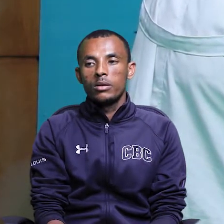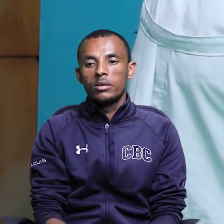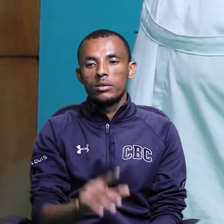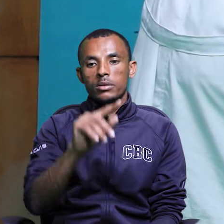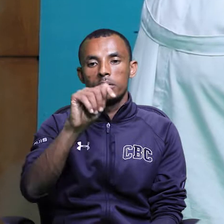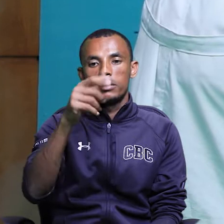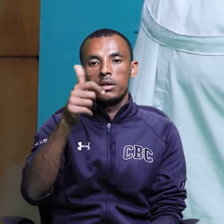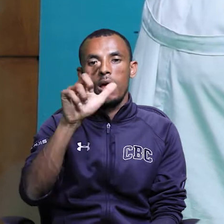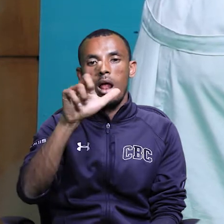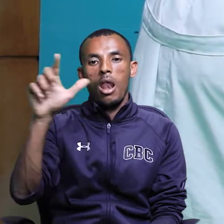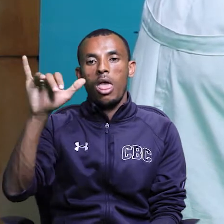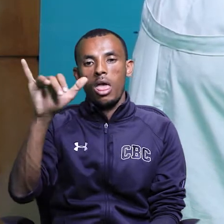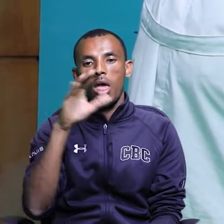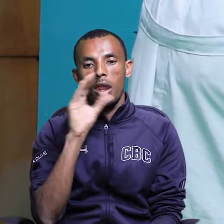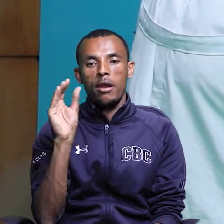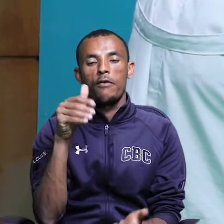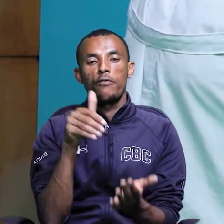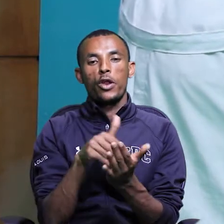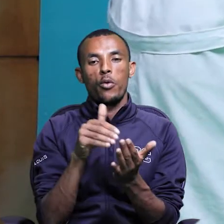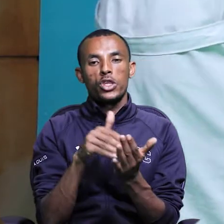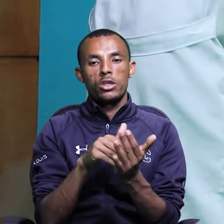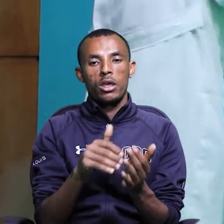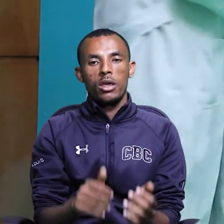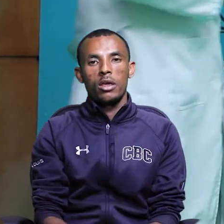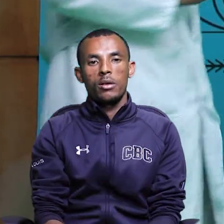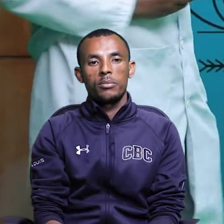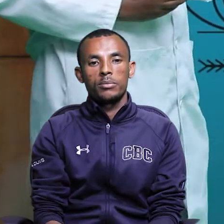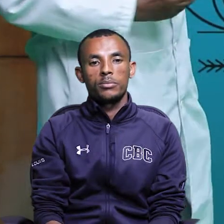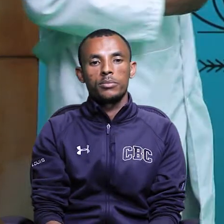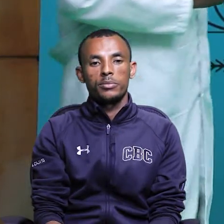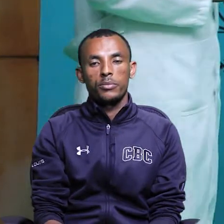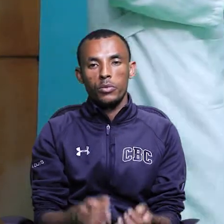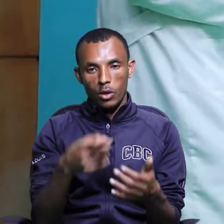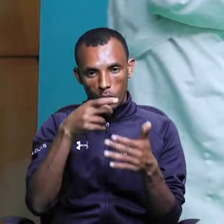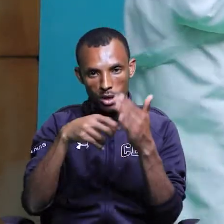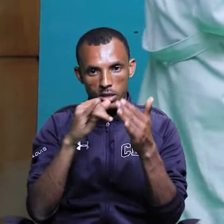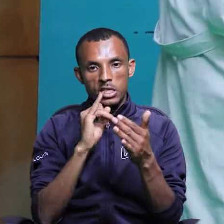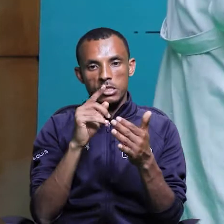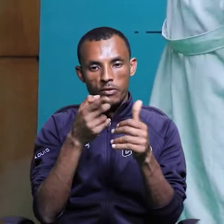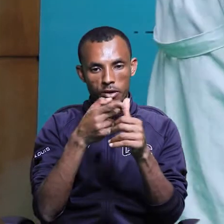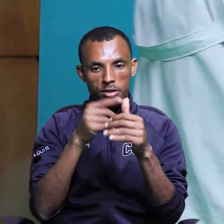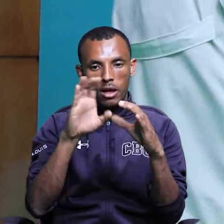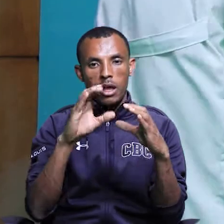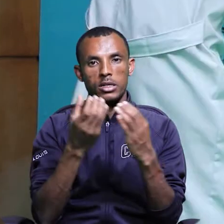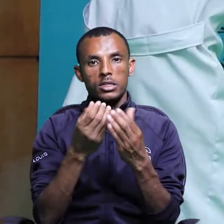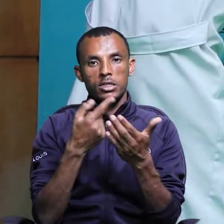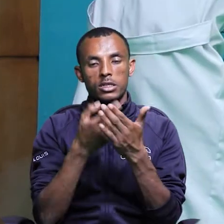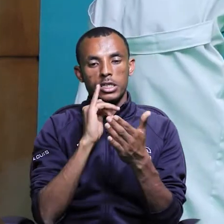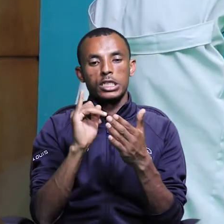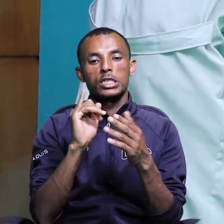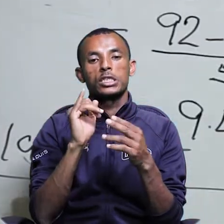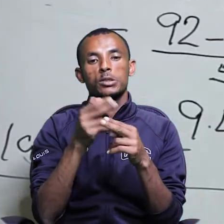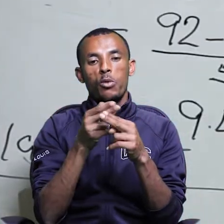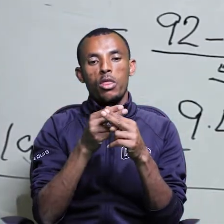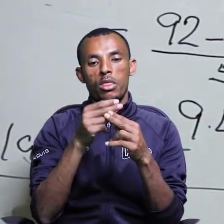and frequency it comes. We have to complete this one. What is the first class? This, the smallest mark is